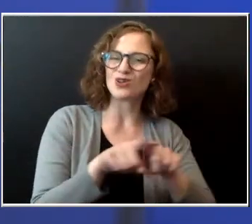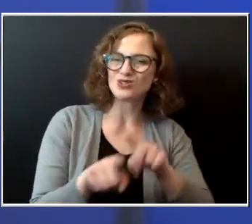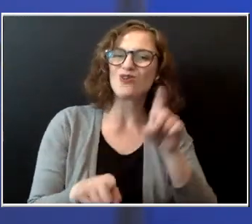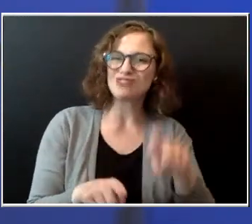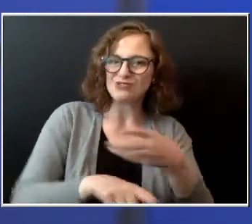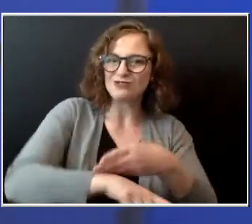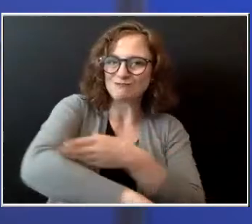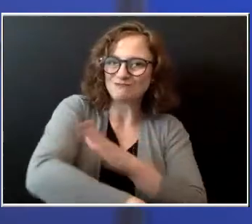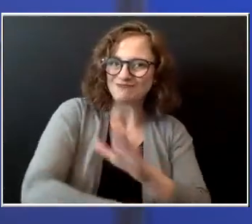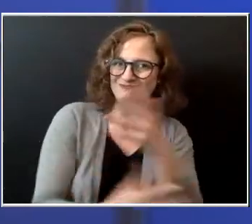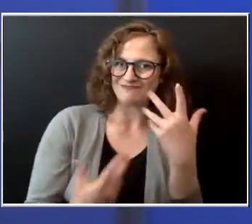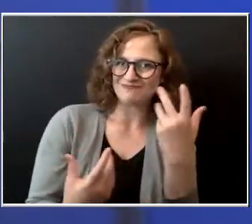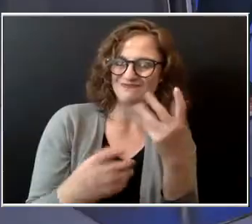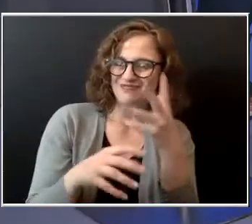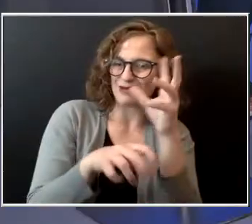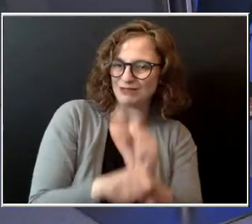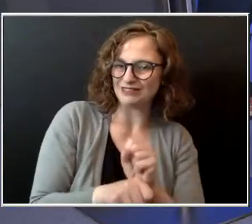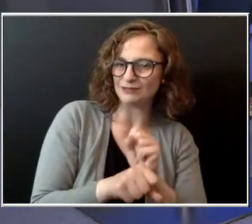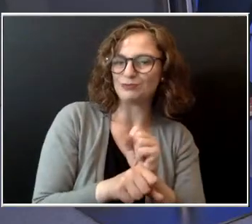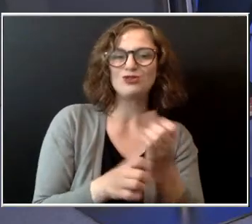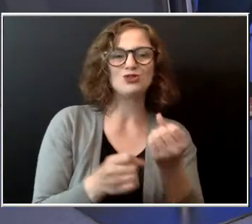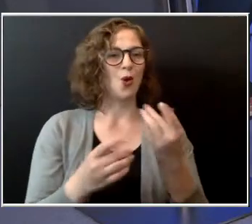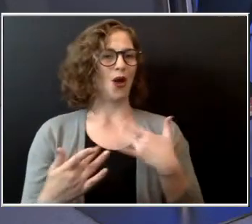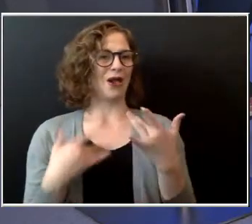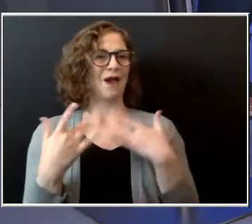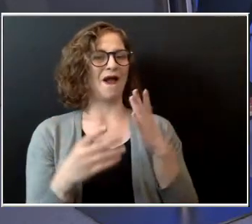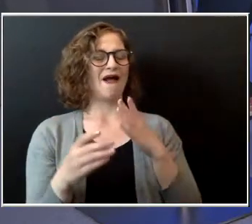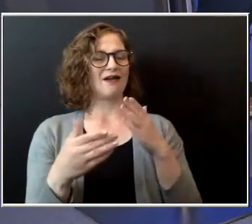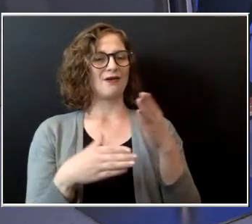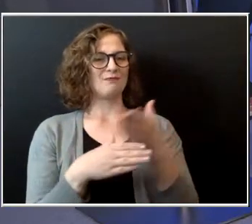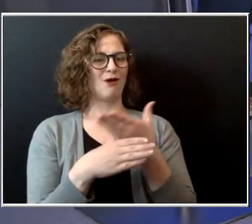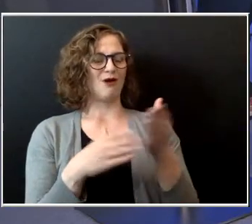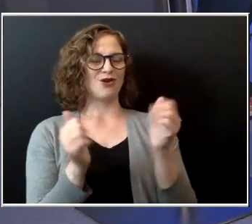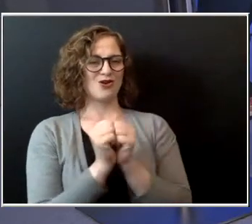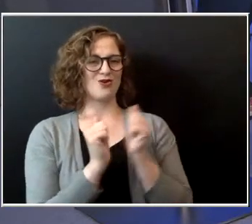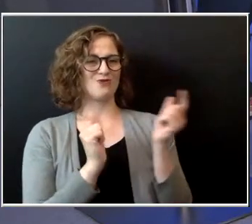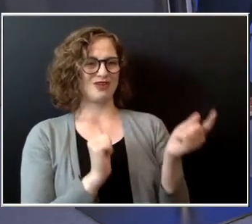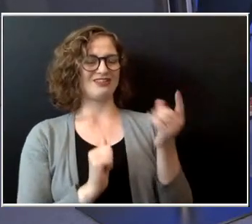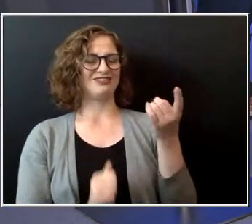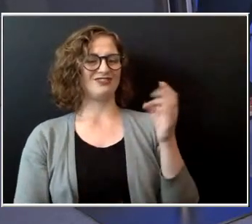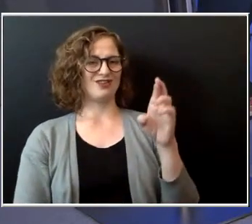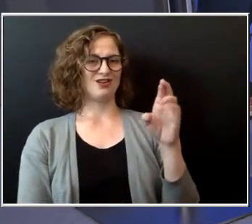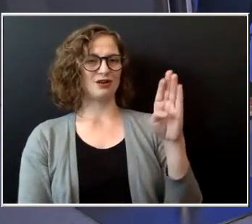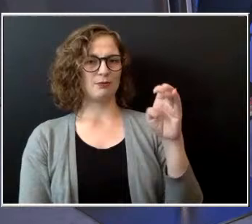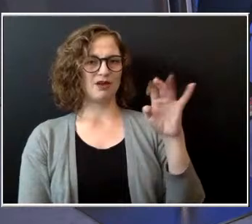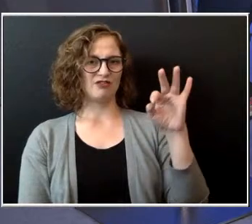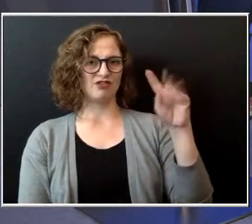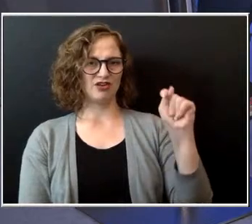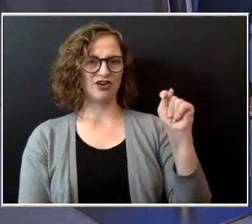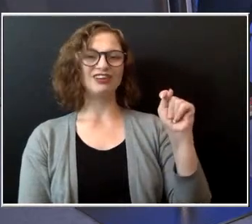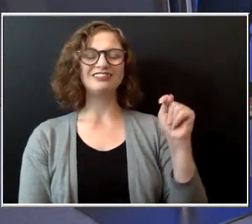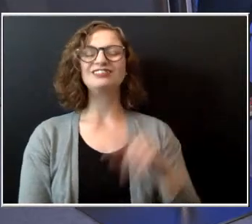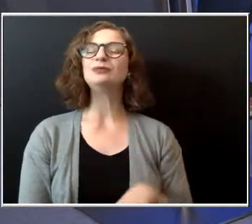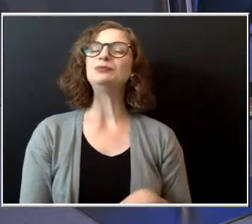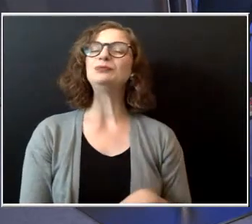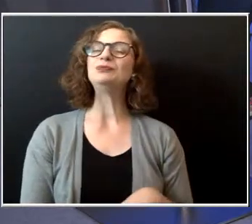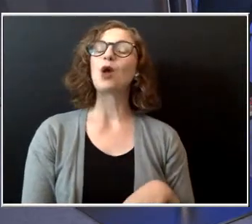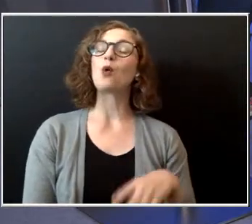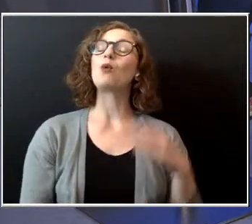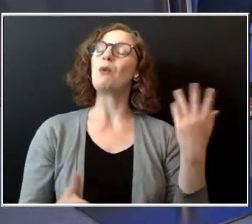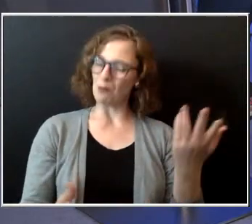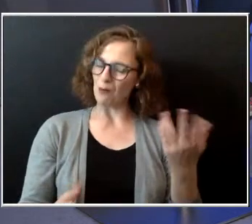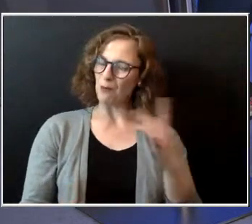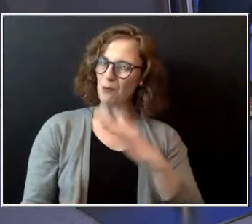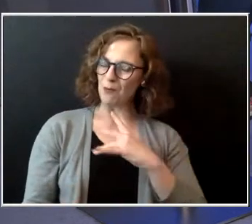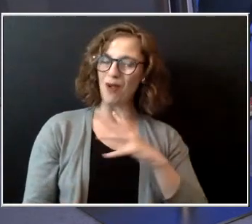this newest study. Well, that is pretty darn cool. So now I Am Healthy Parents First is a randomized controlled trial,